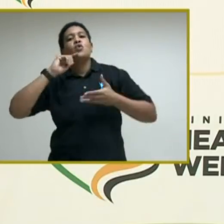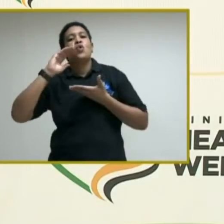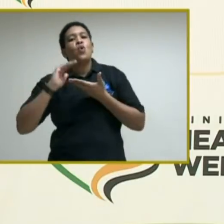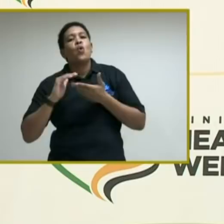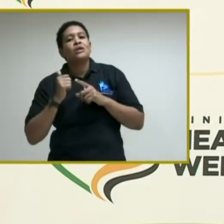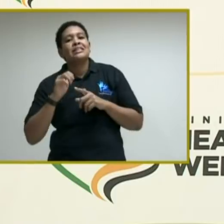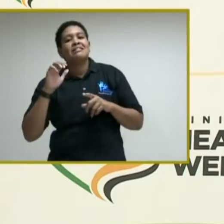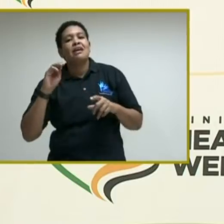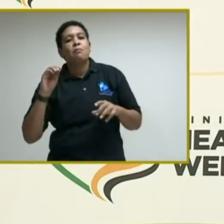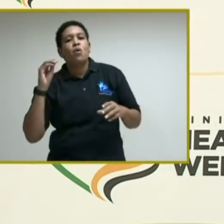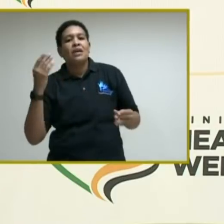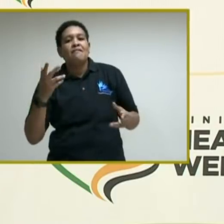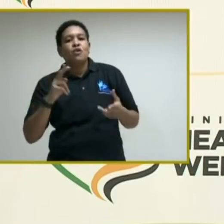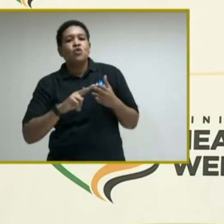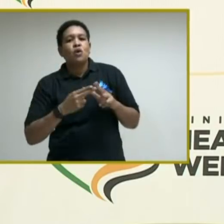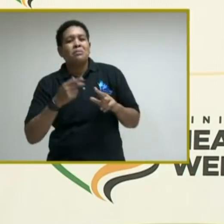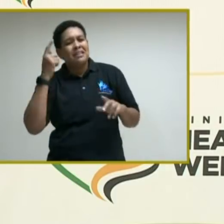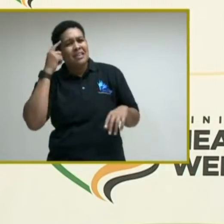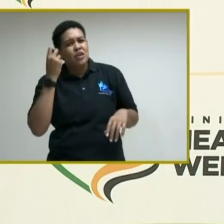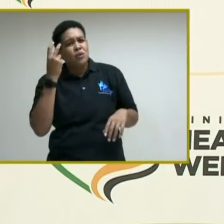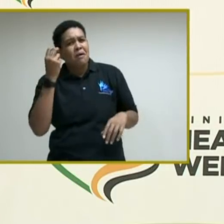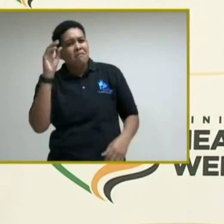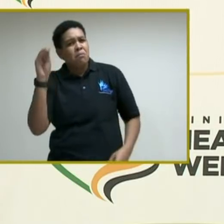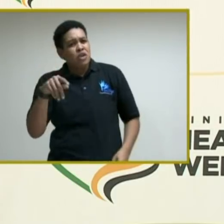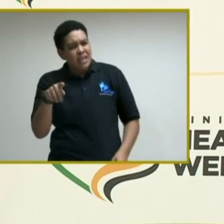gave those numbers. I think it's 12%